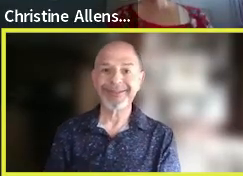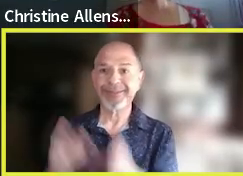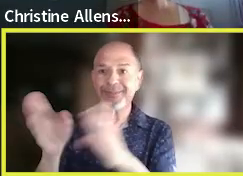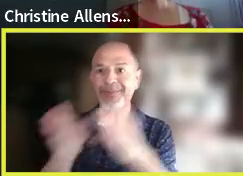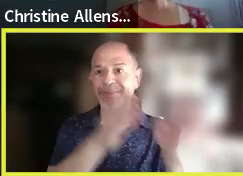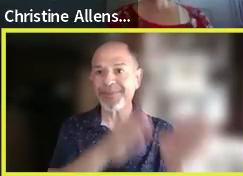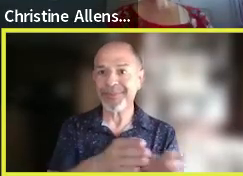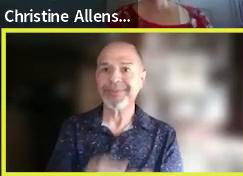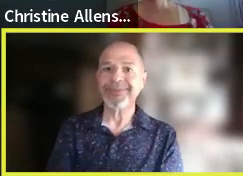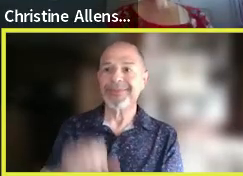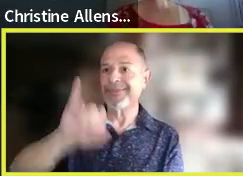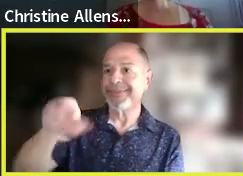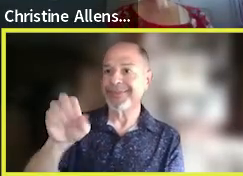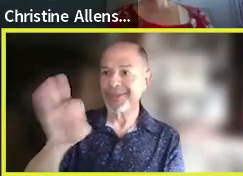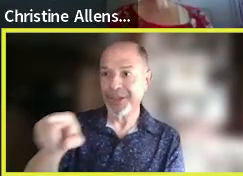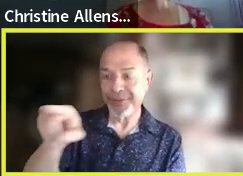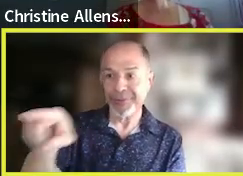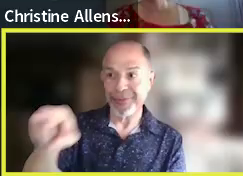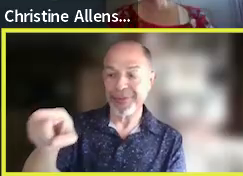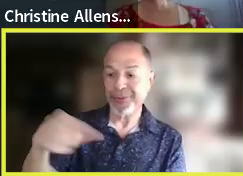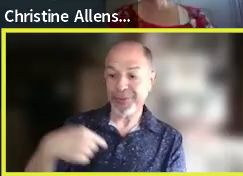have a big fan in Alex Mortarelli.